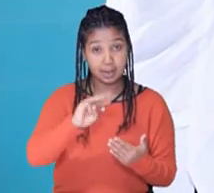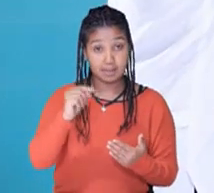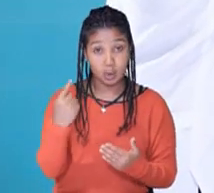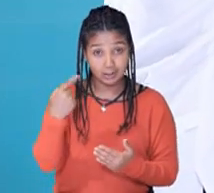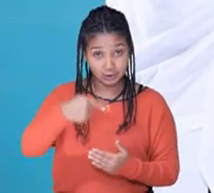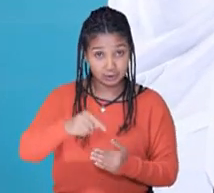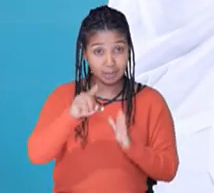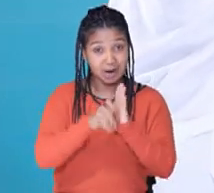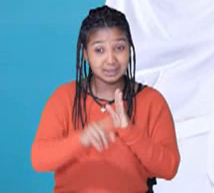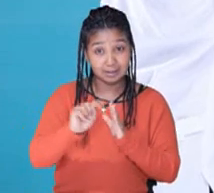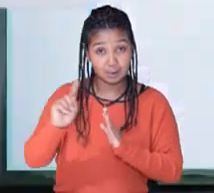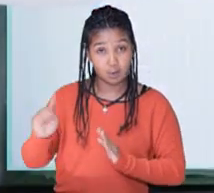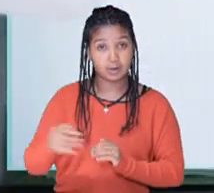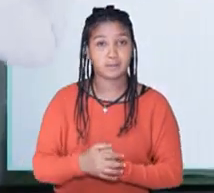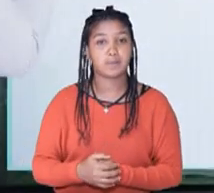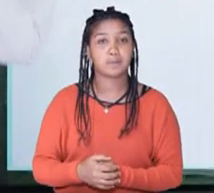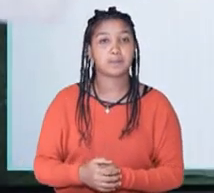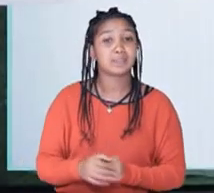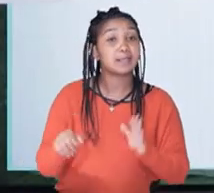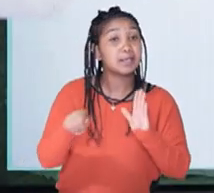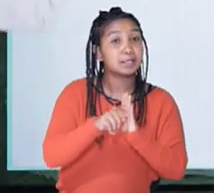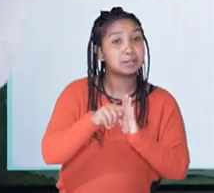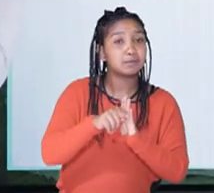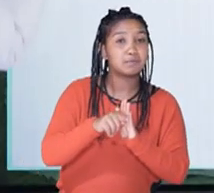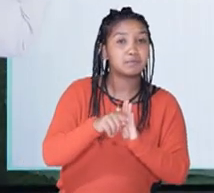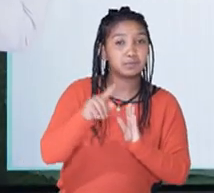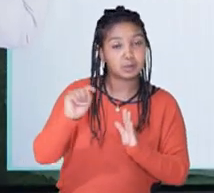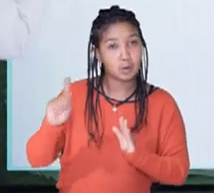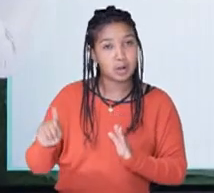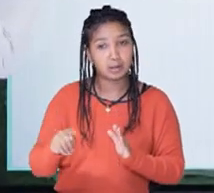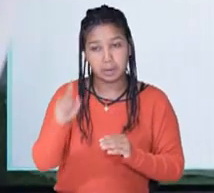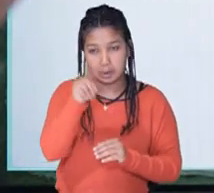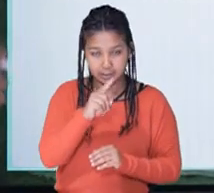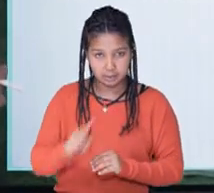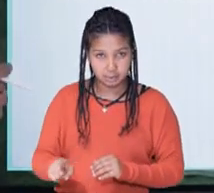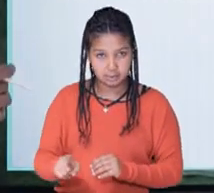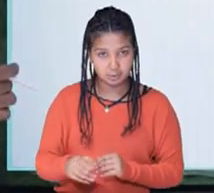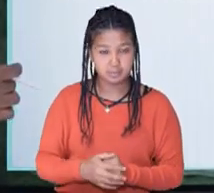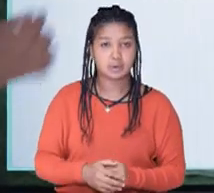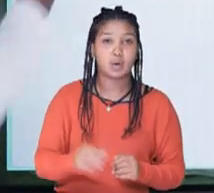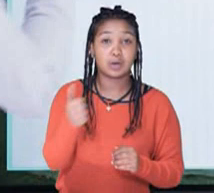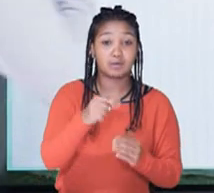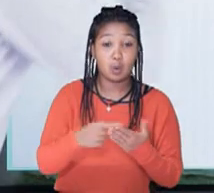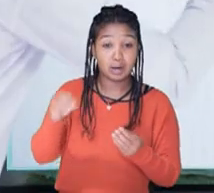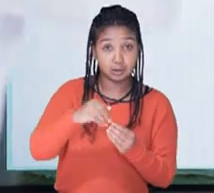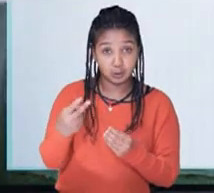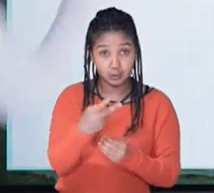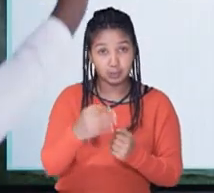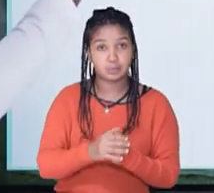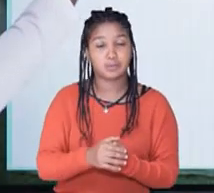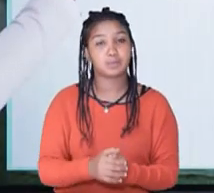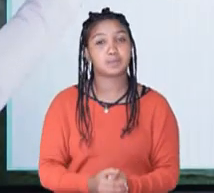m1g minus T1, negative T1 or minus T1 can be cancelled out with T1. Whenever you add these two,